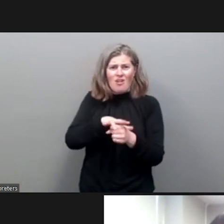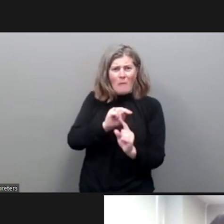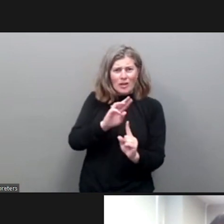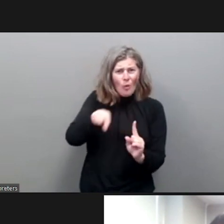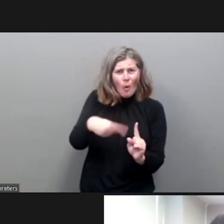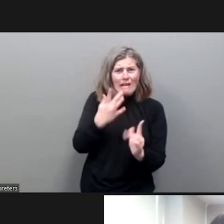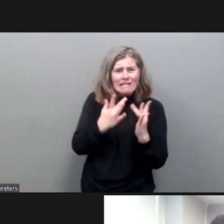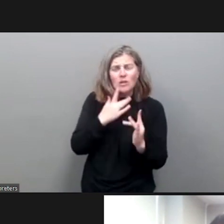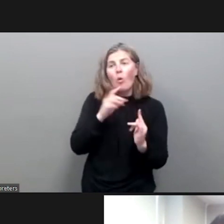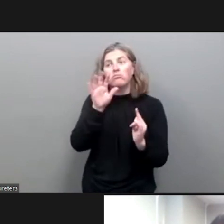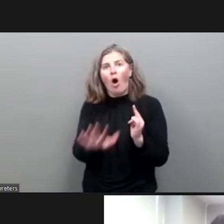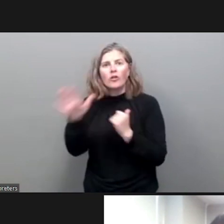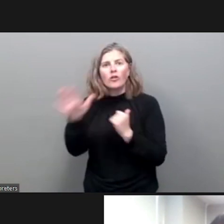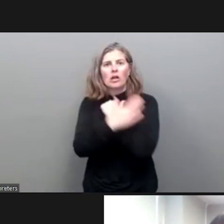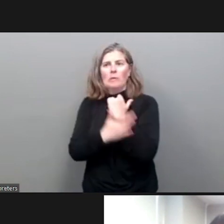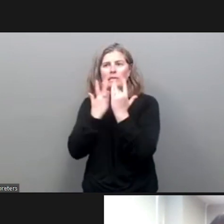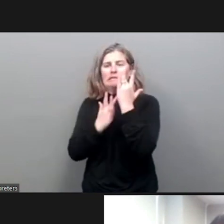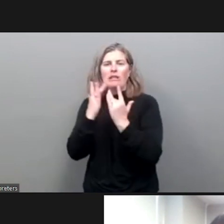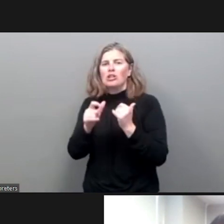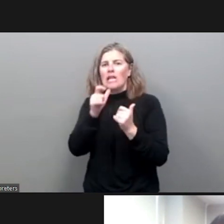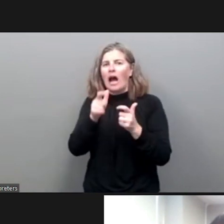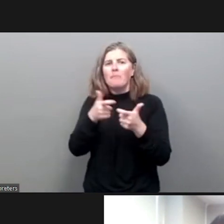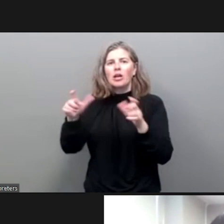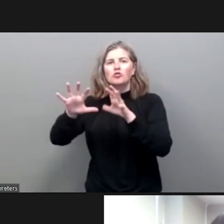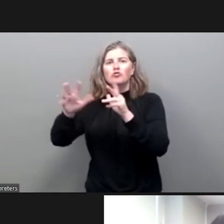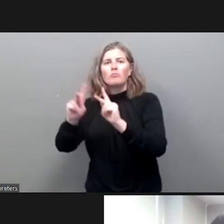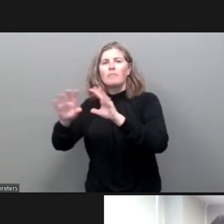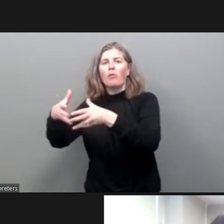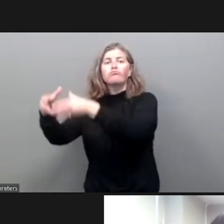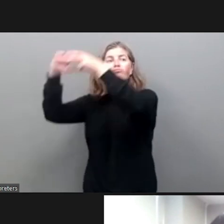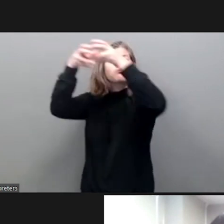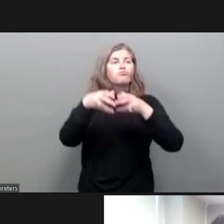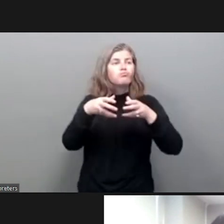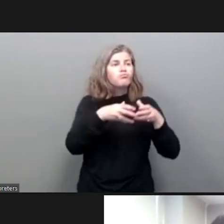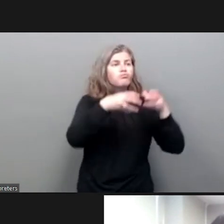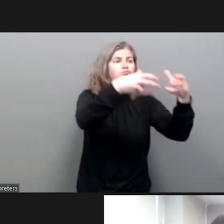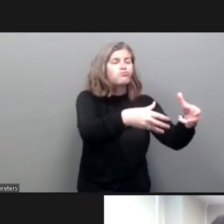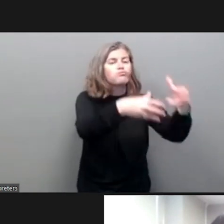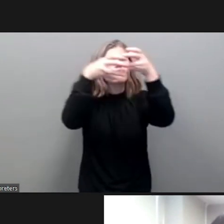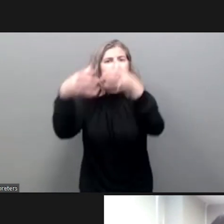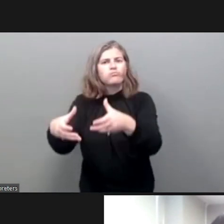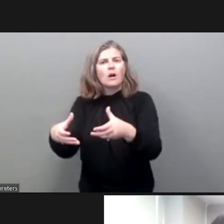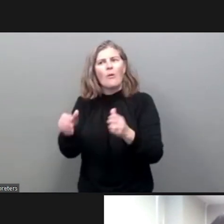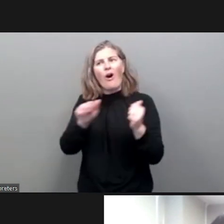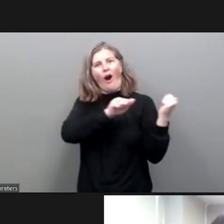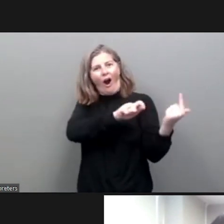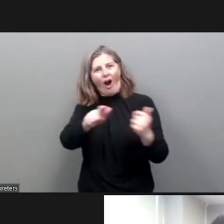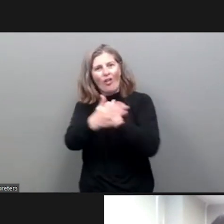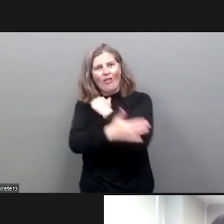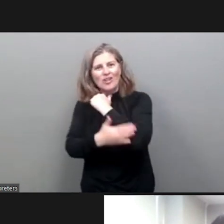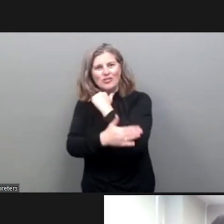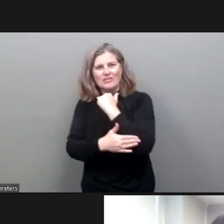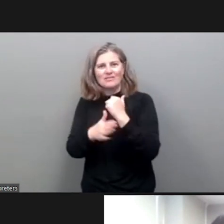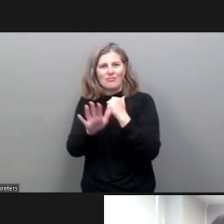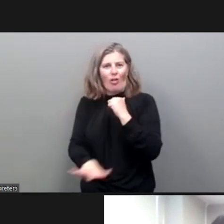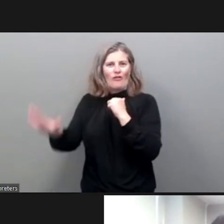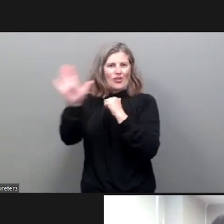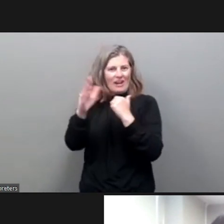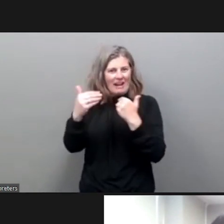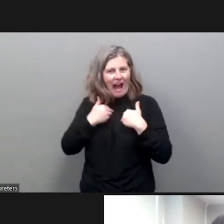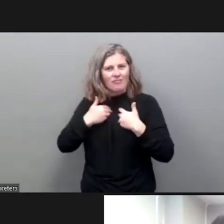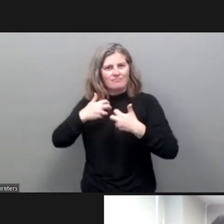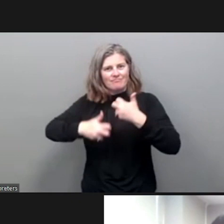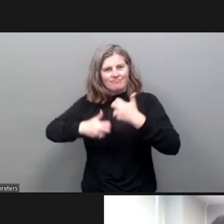there isn't a big group of them that can just move from a state with not really having trouble with COVID because there aren't too many of those and move to New